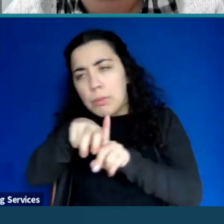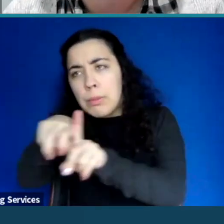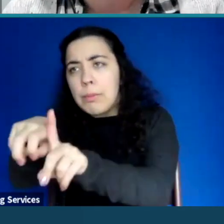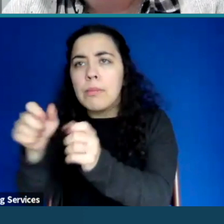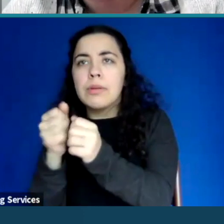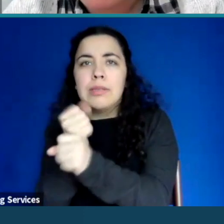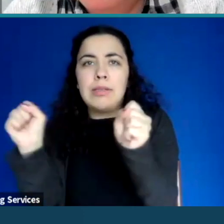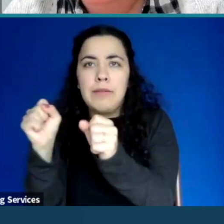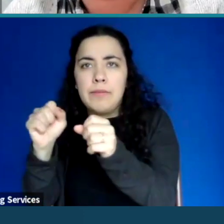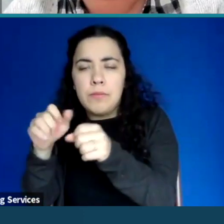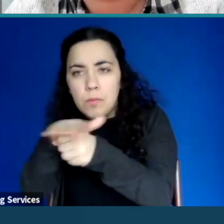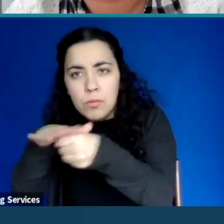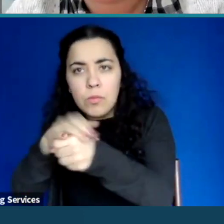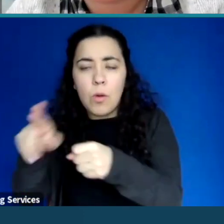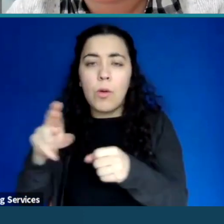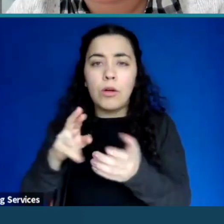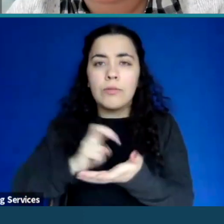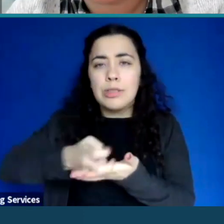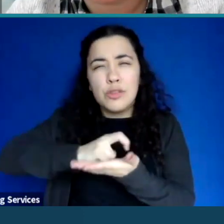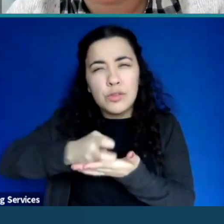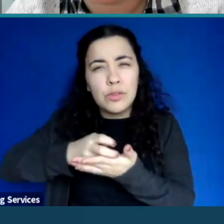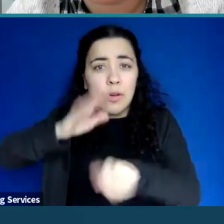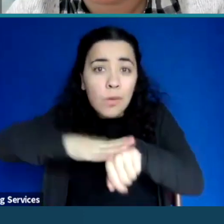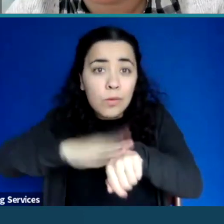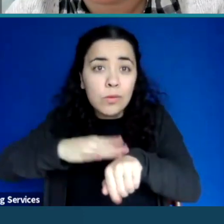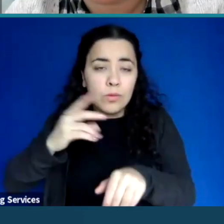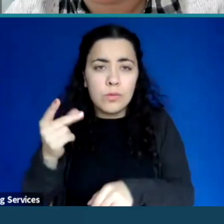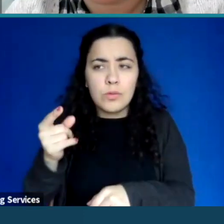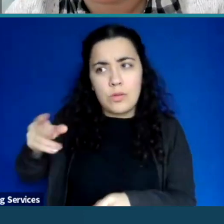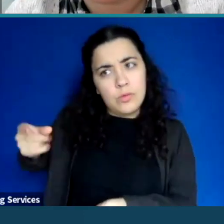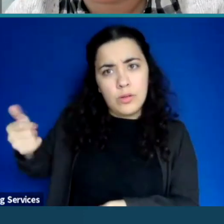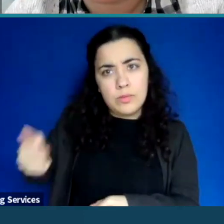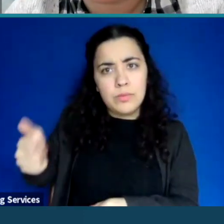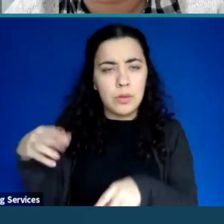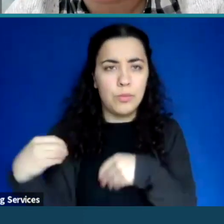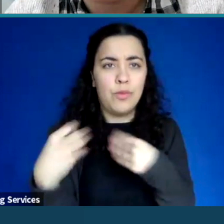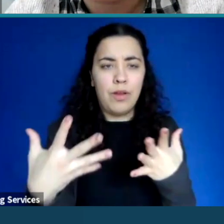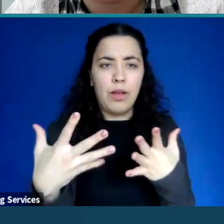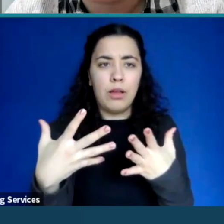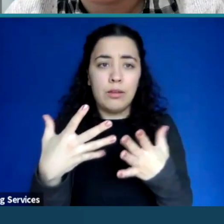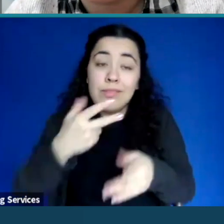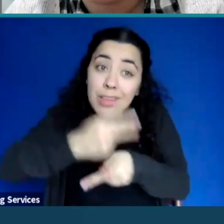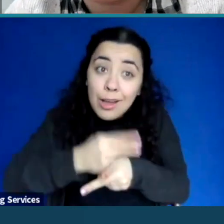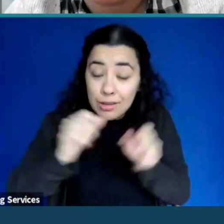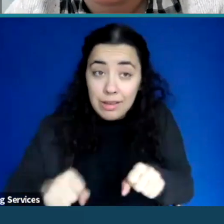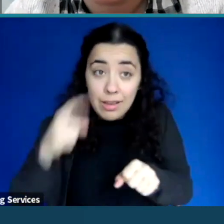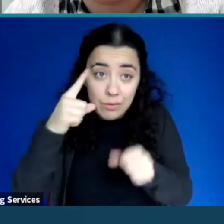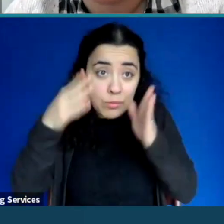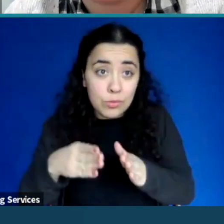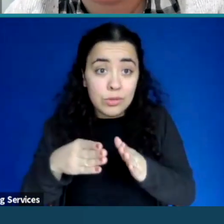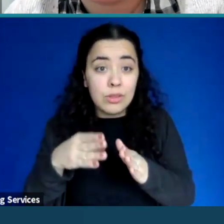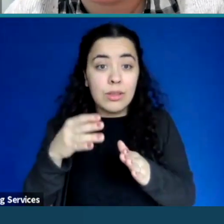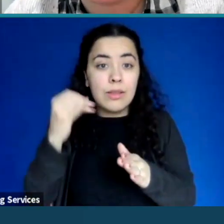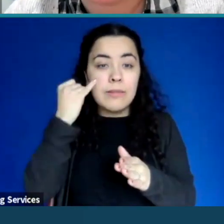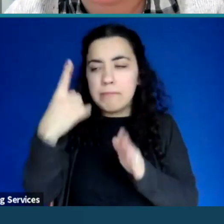dogs that are trained to detect an oncoming seizure, and it can even provide care to a person during a seizure. So they might go over under